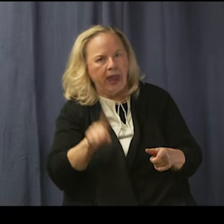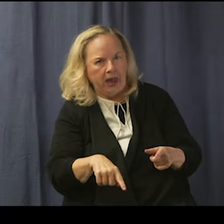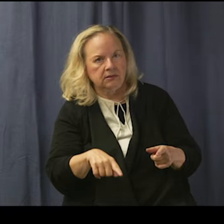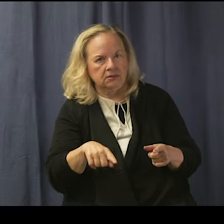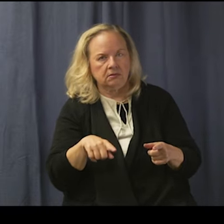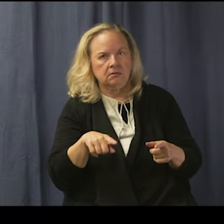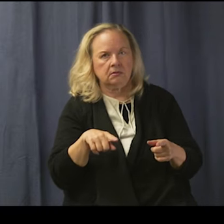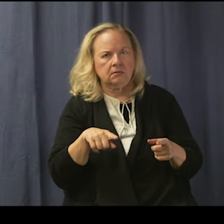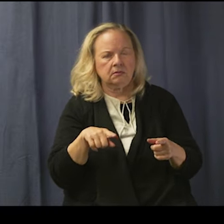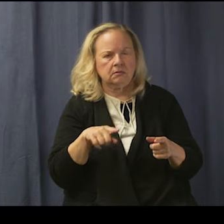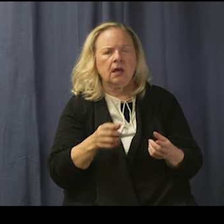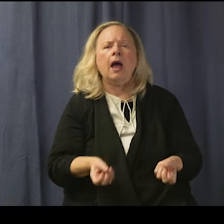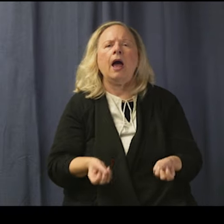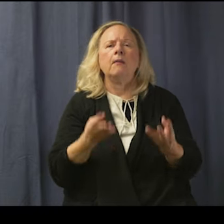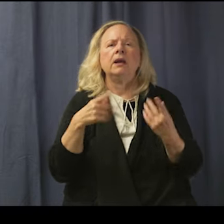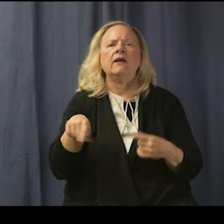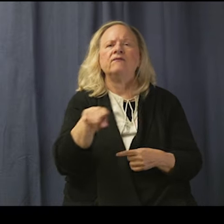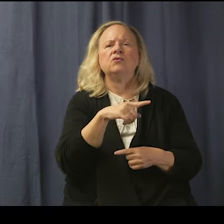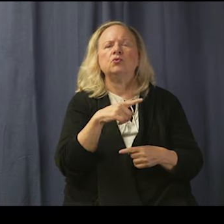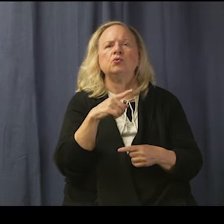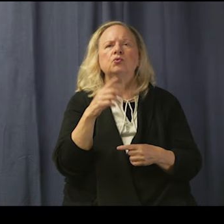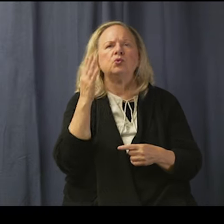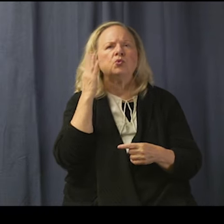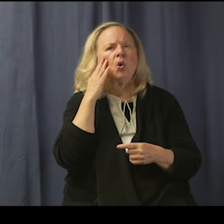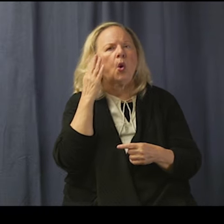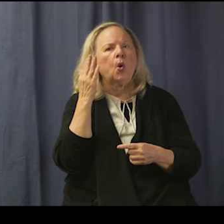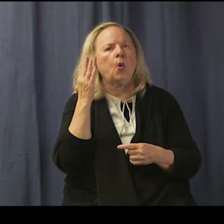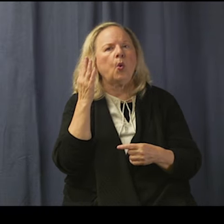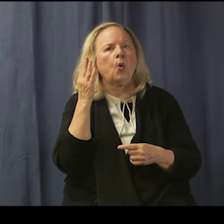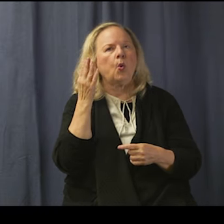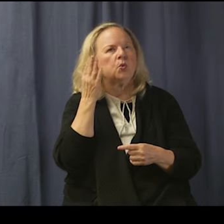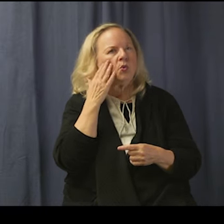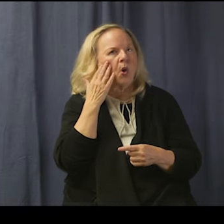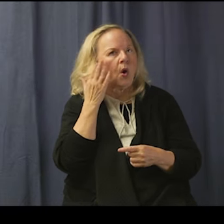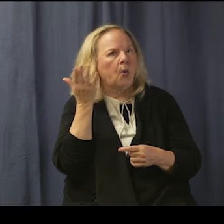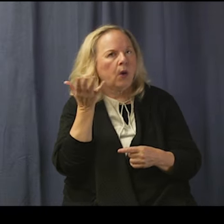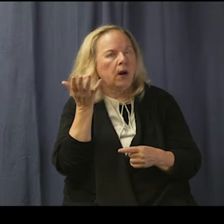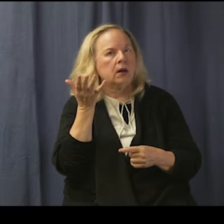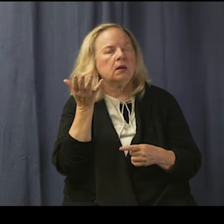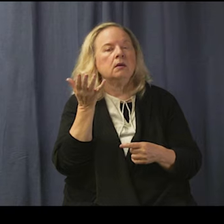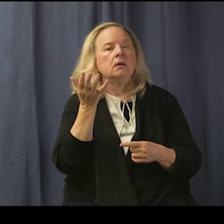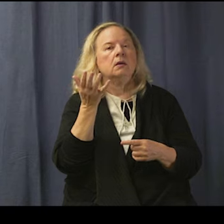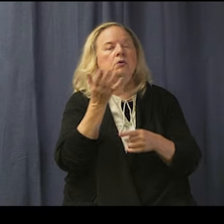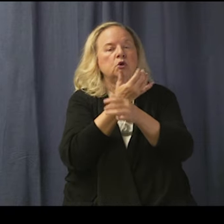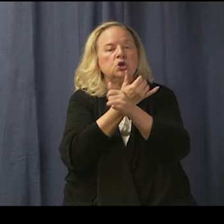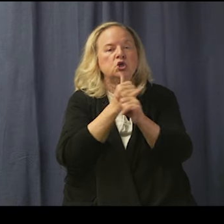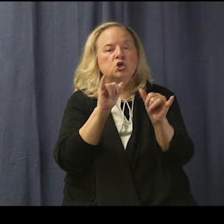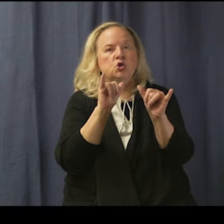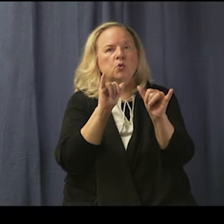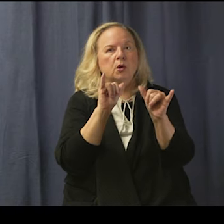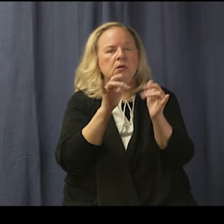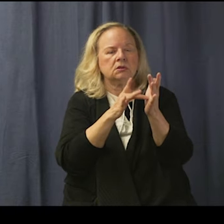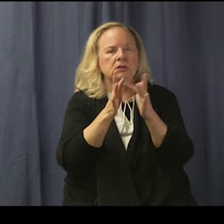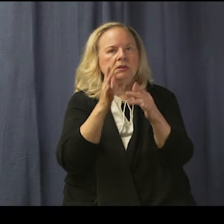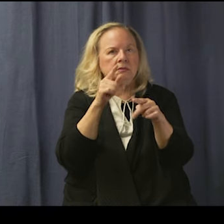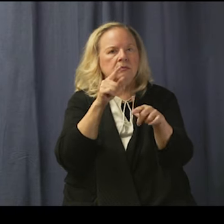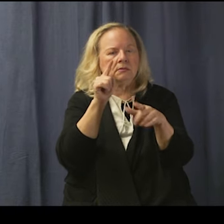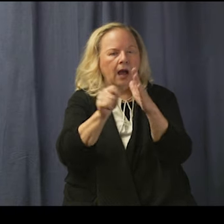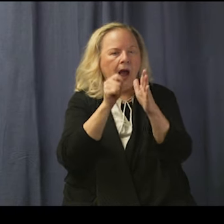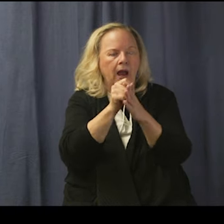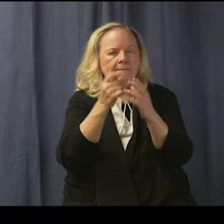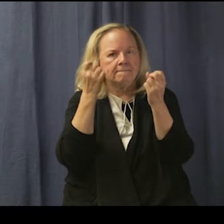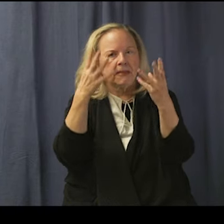Moses. Now, how many of you, I don't know if you knew this, but during Yeshua's time, there were many